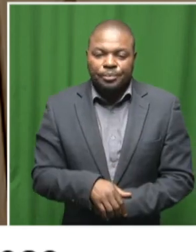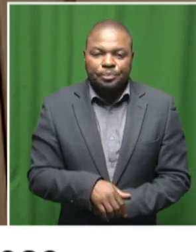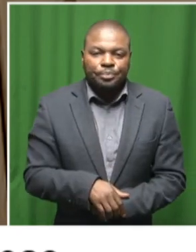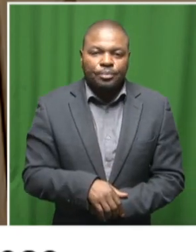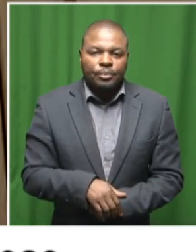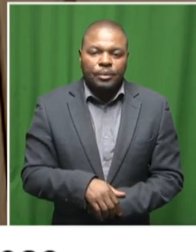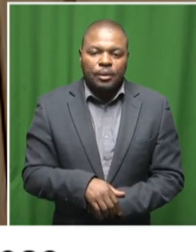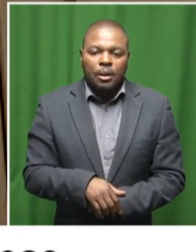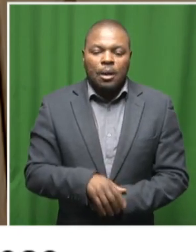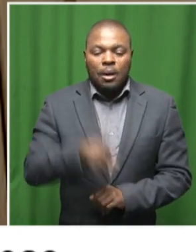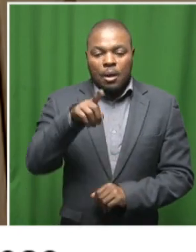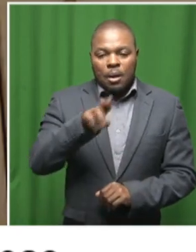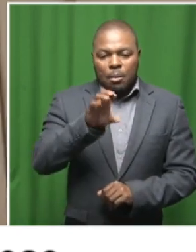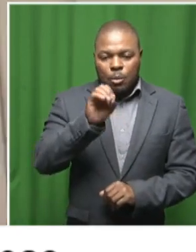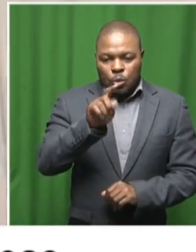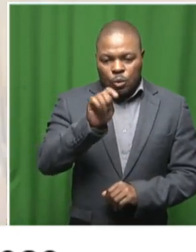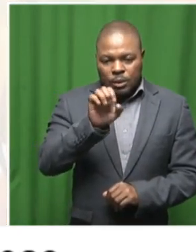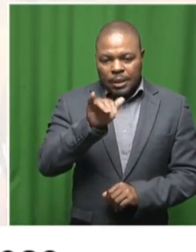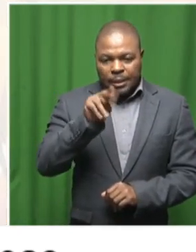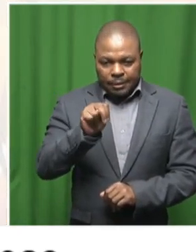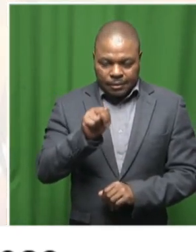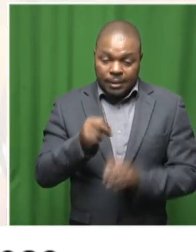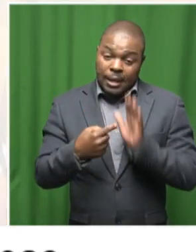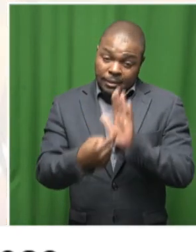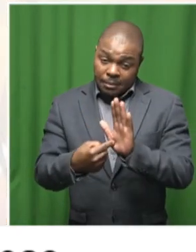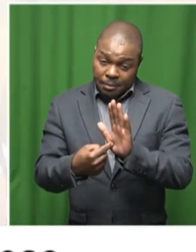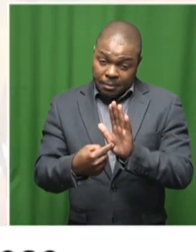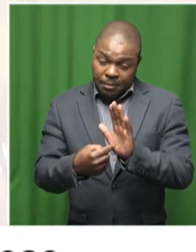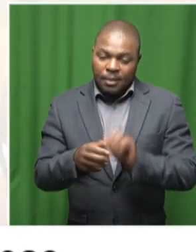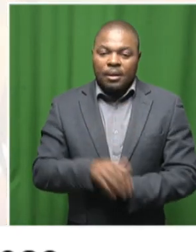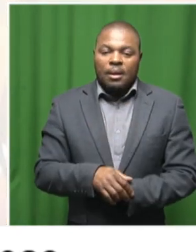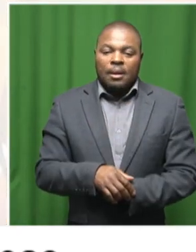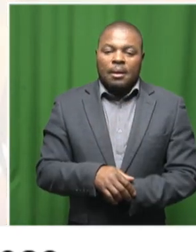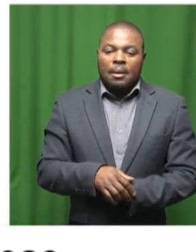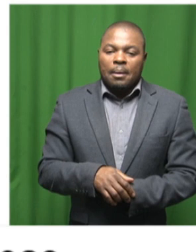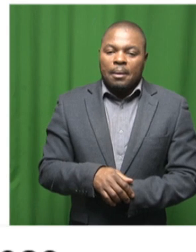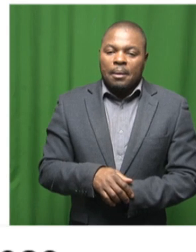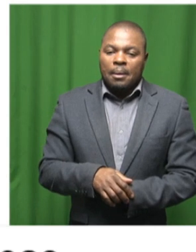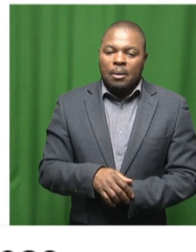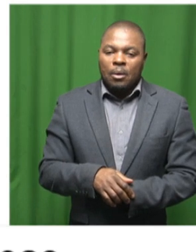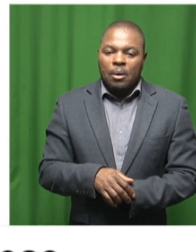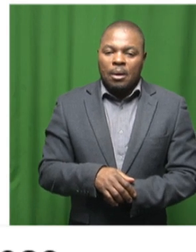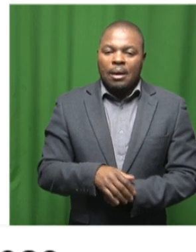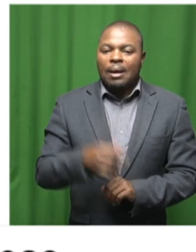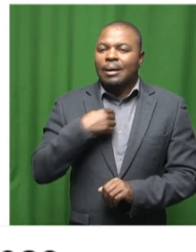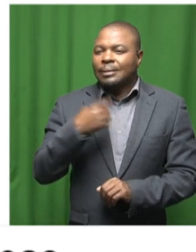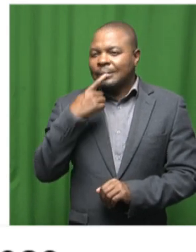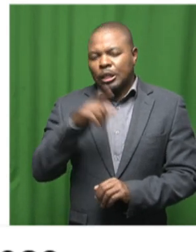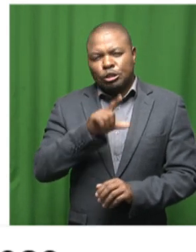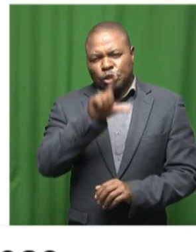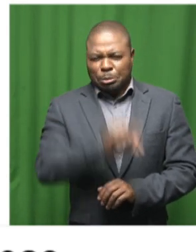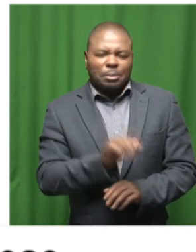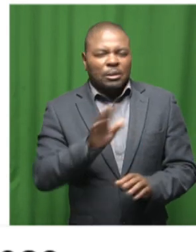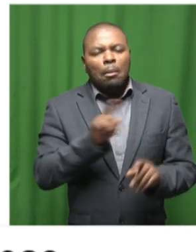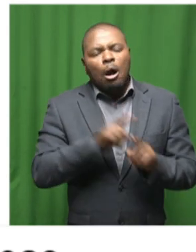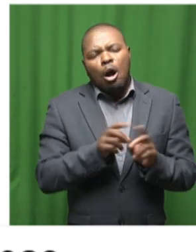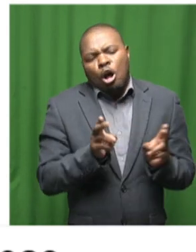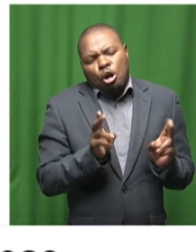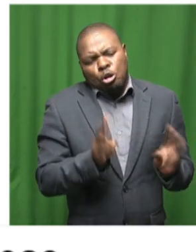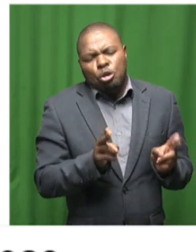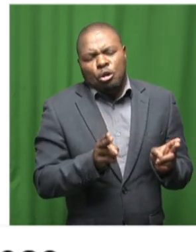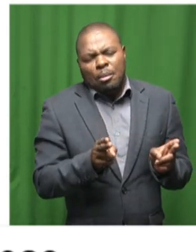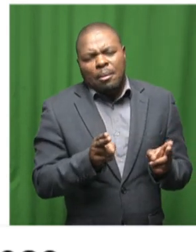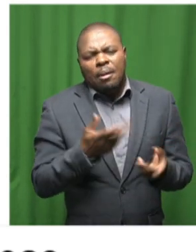got protein, for instance. So we've got the, I wouldn't say cheaper, but more reasonable